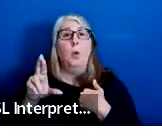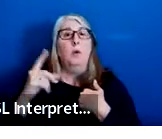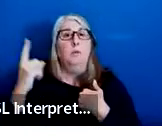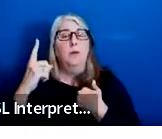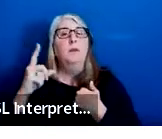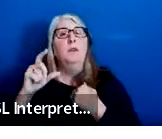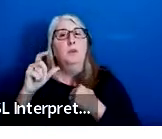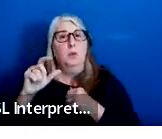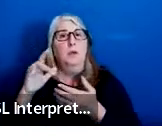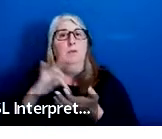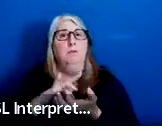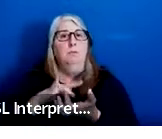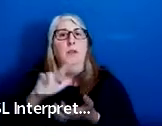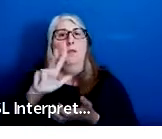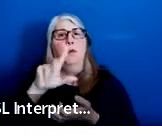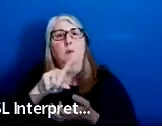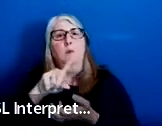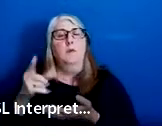request replacement